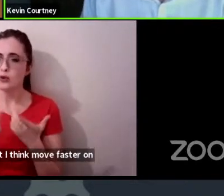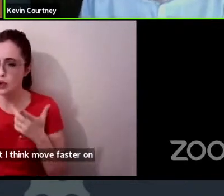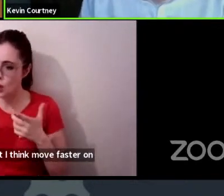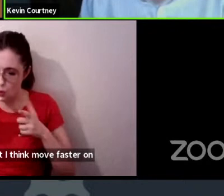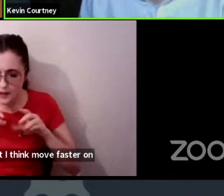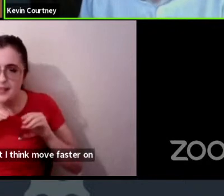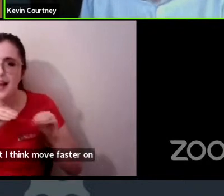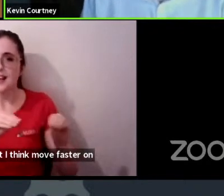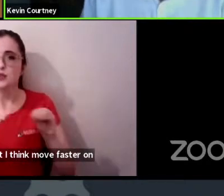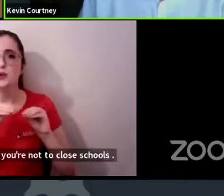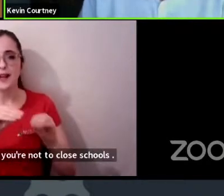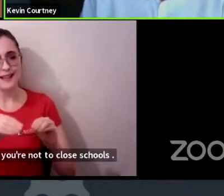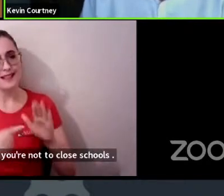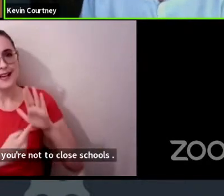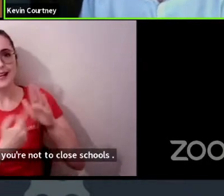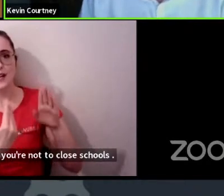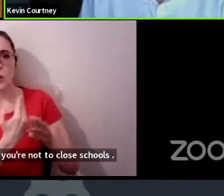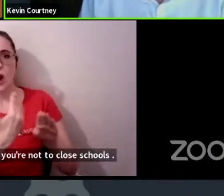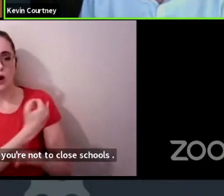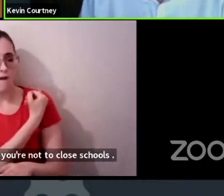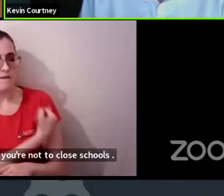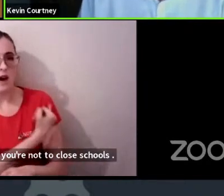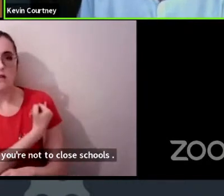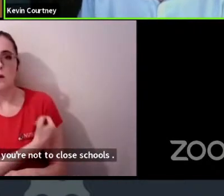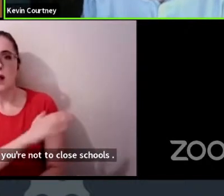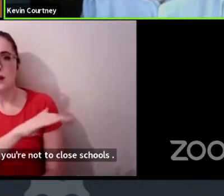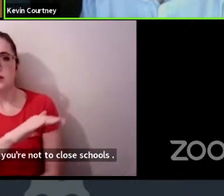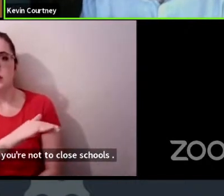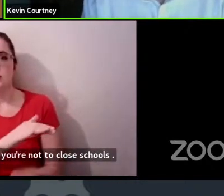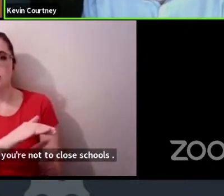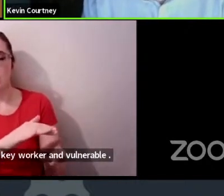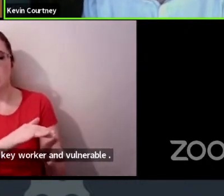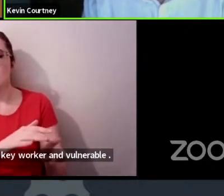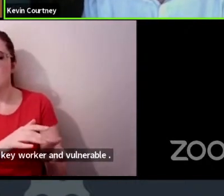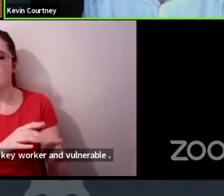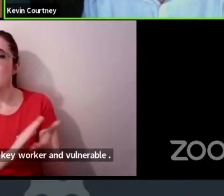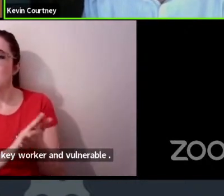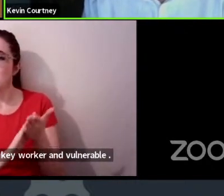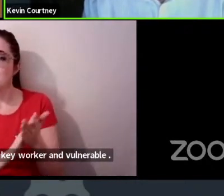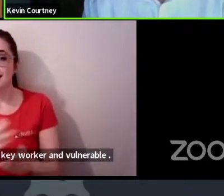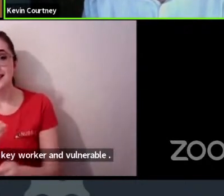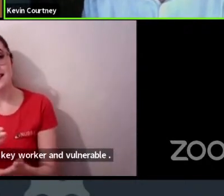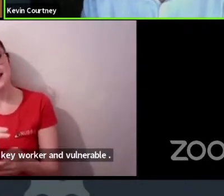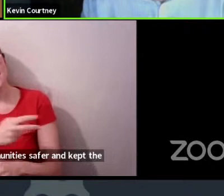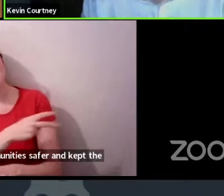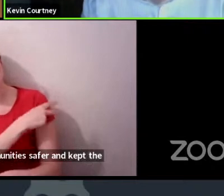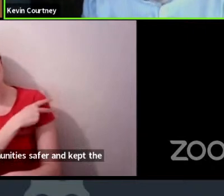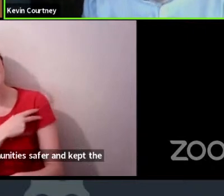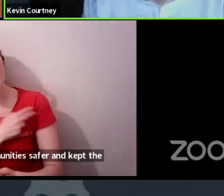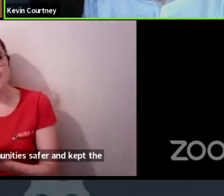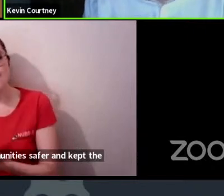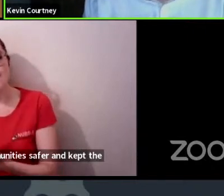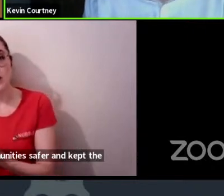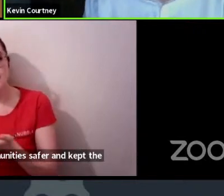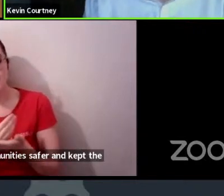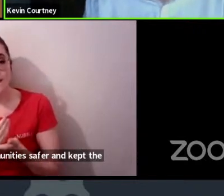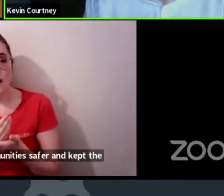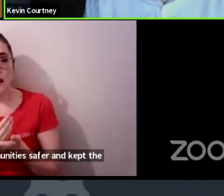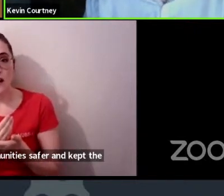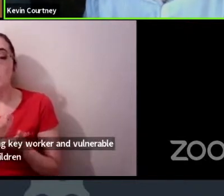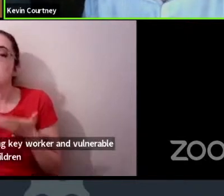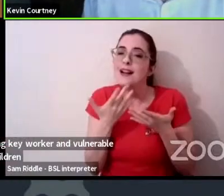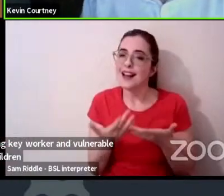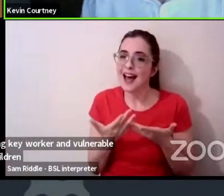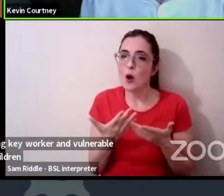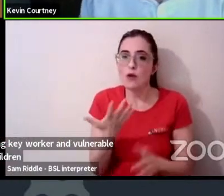children during that period. We've kept staff safer. Now we're in this new position where the vaccine's being rolled out. That does start to change